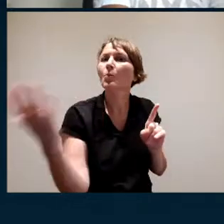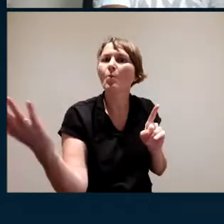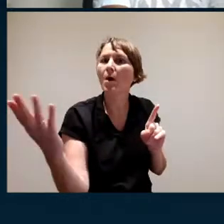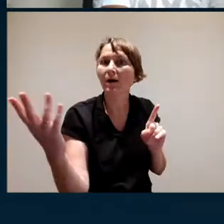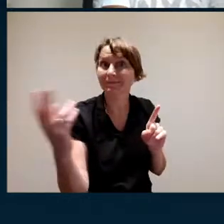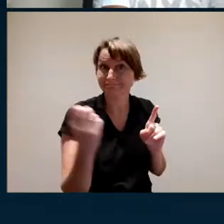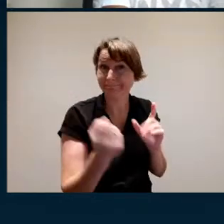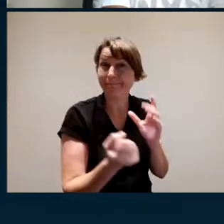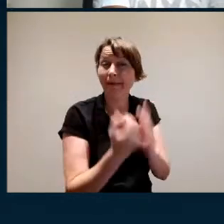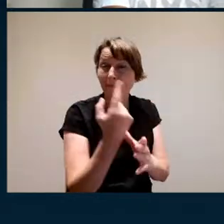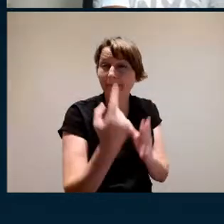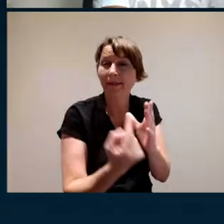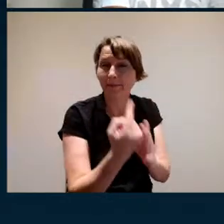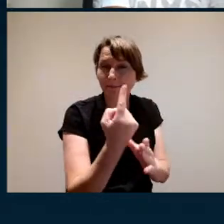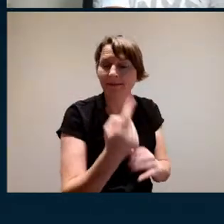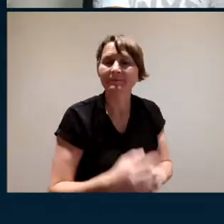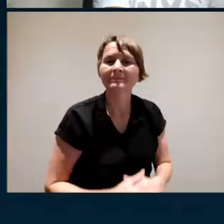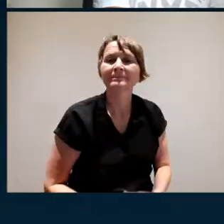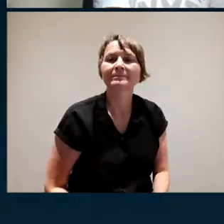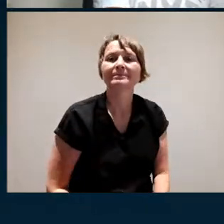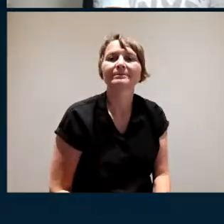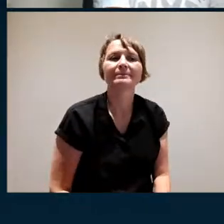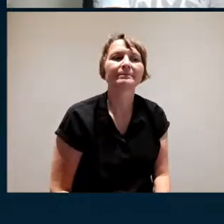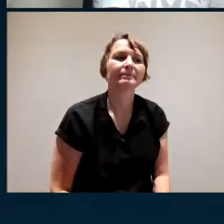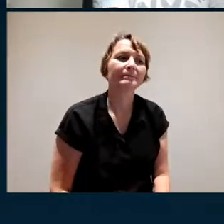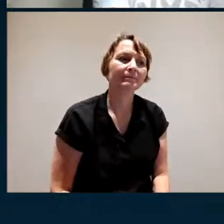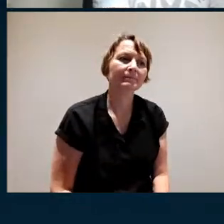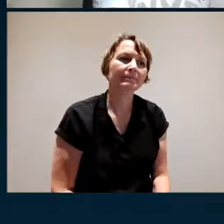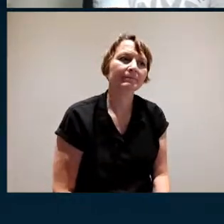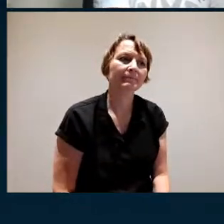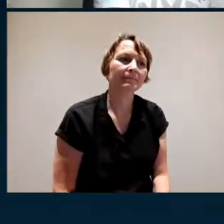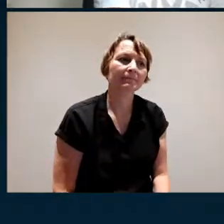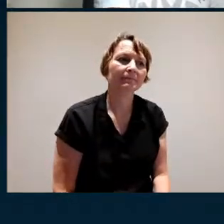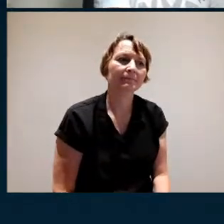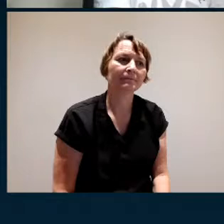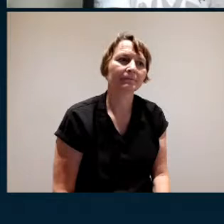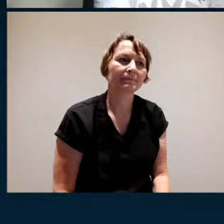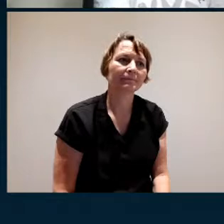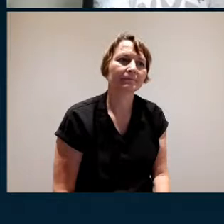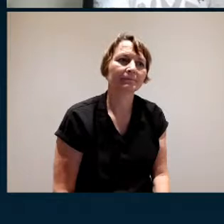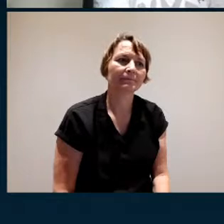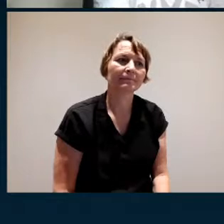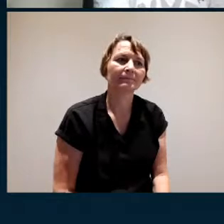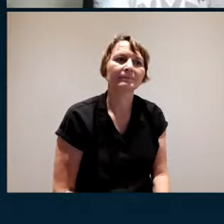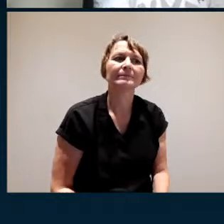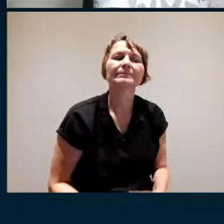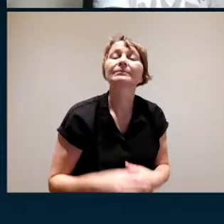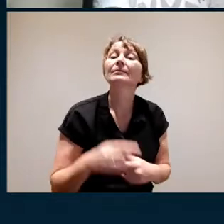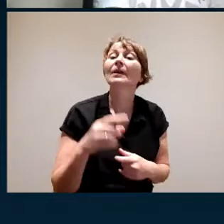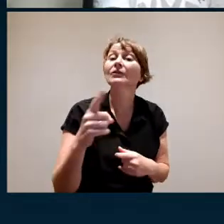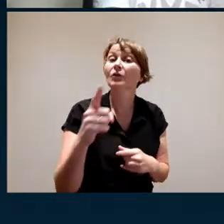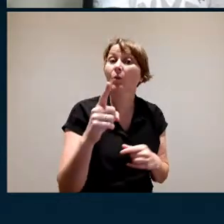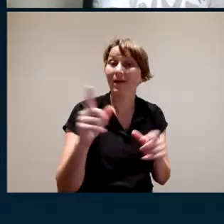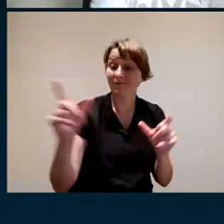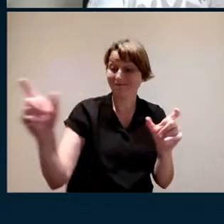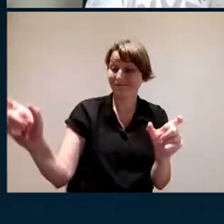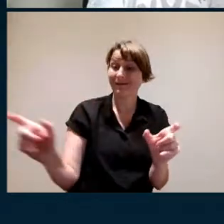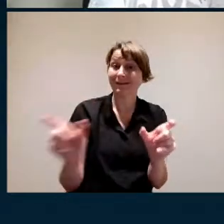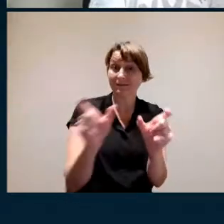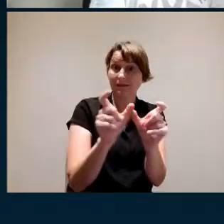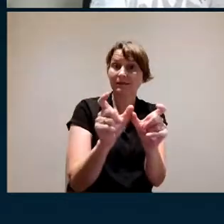when working with the pipeline, when working with the extension, you might have already seen